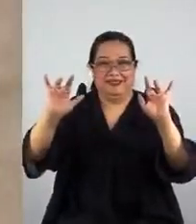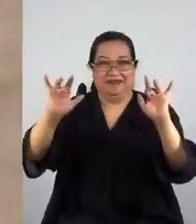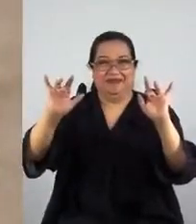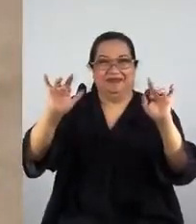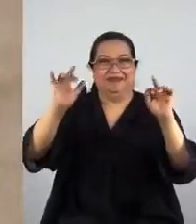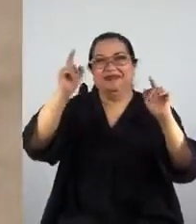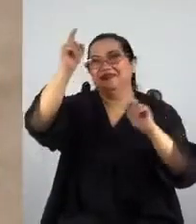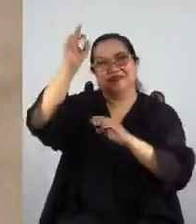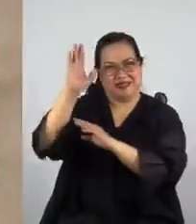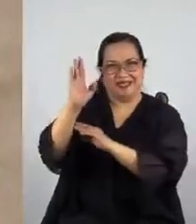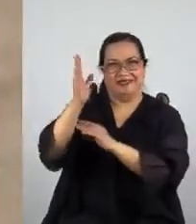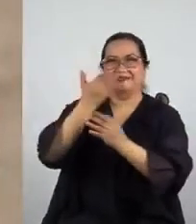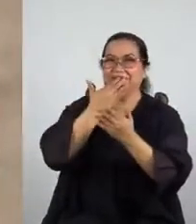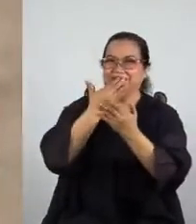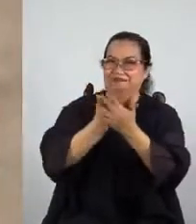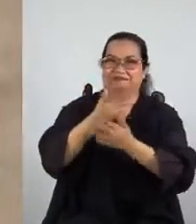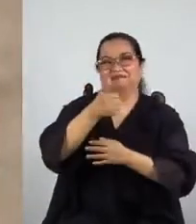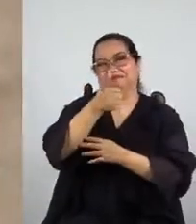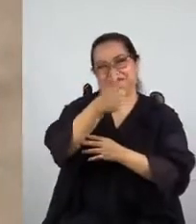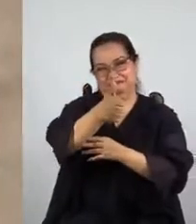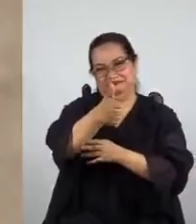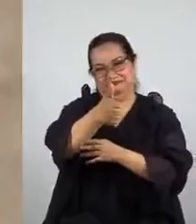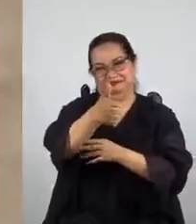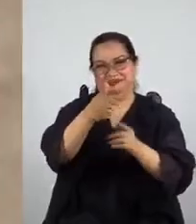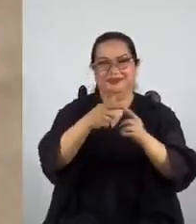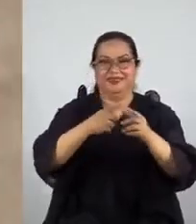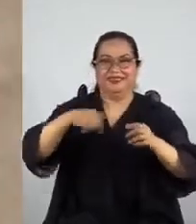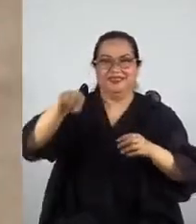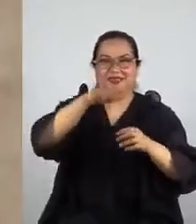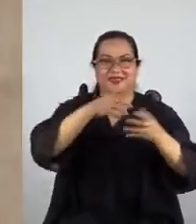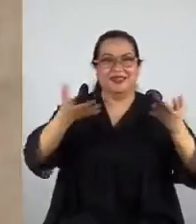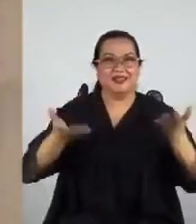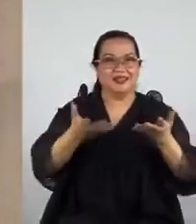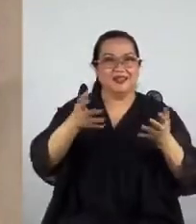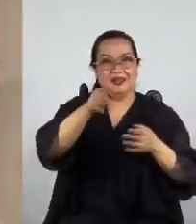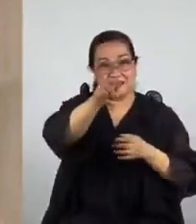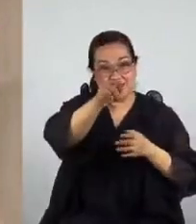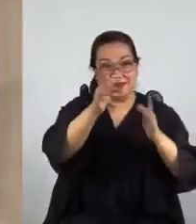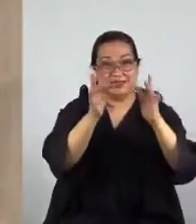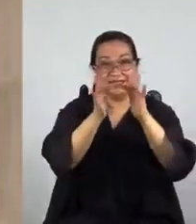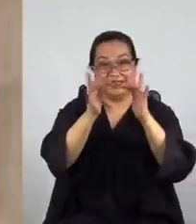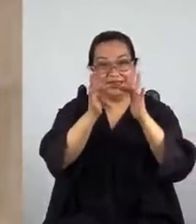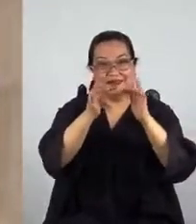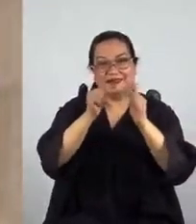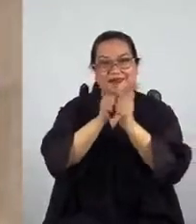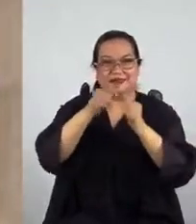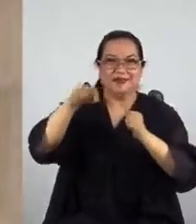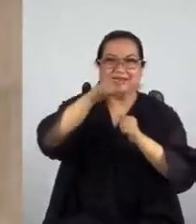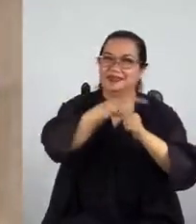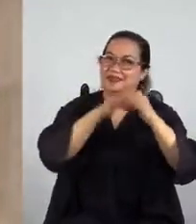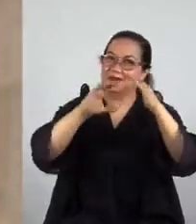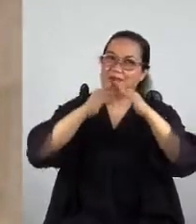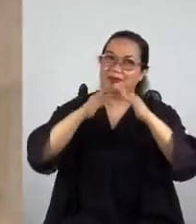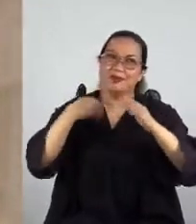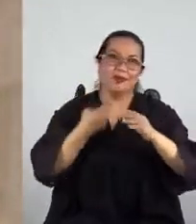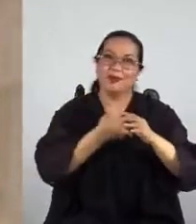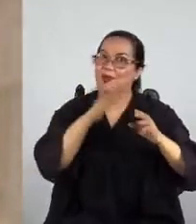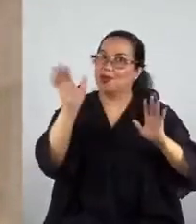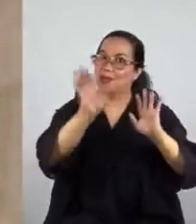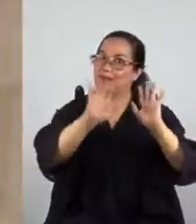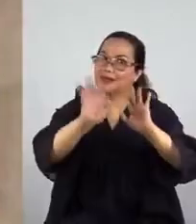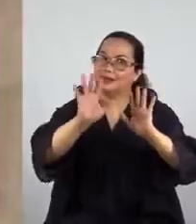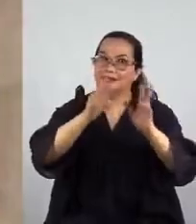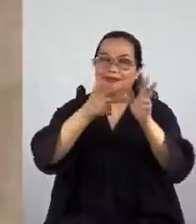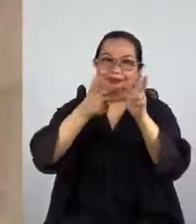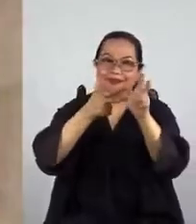But God is still good. We're here. Those online are still with us in community. We do not run the race